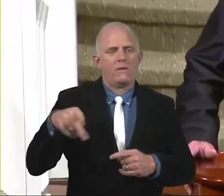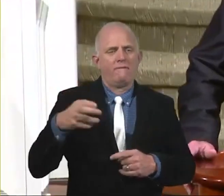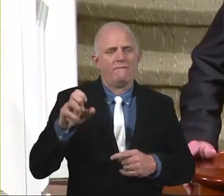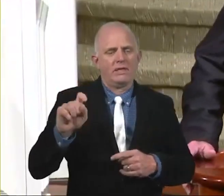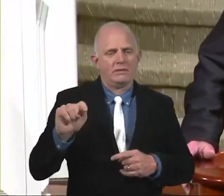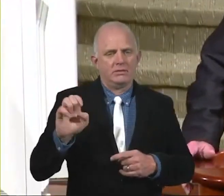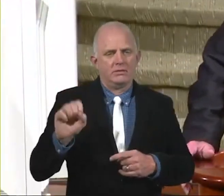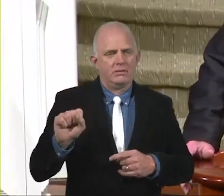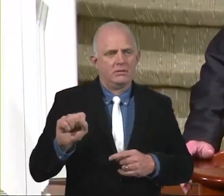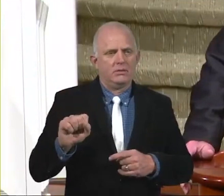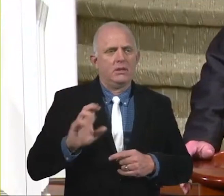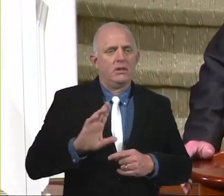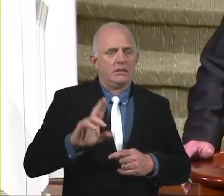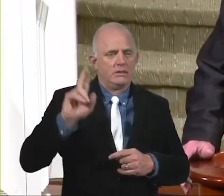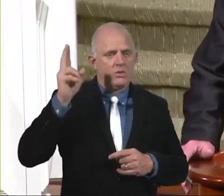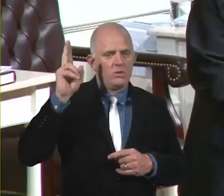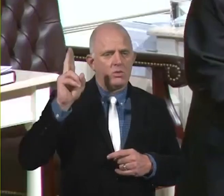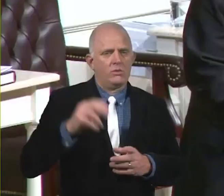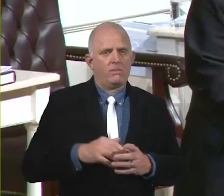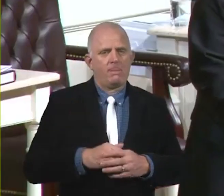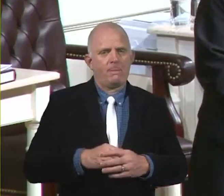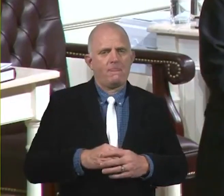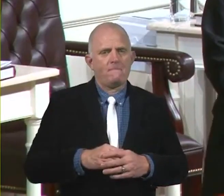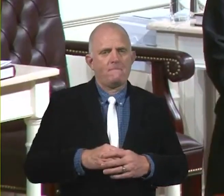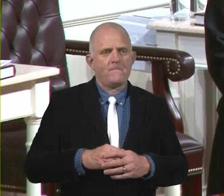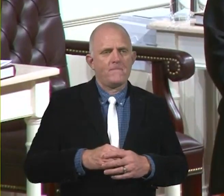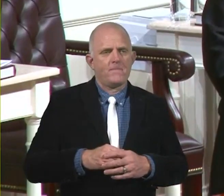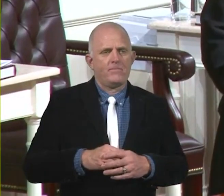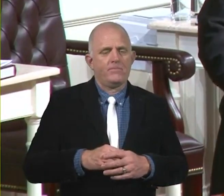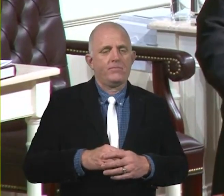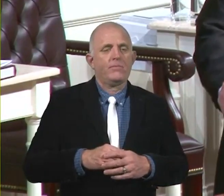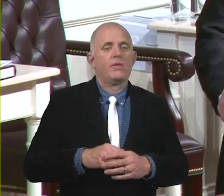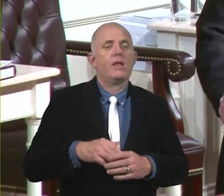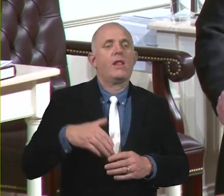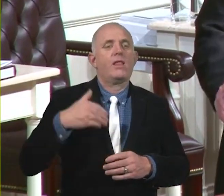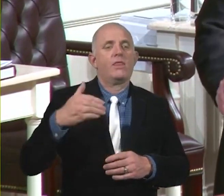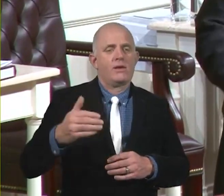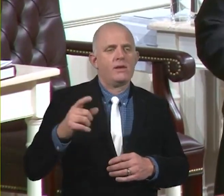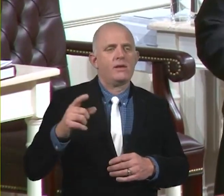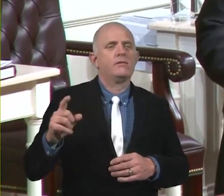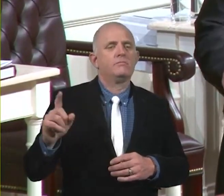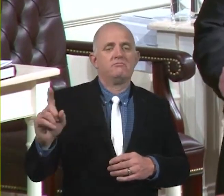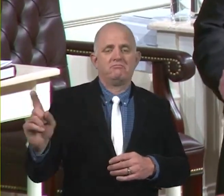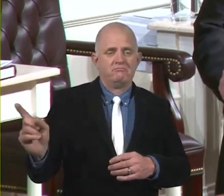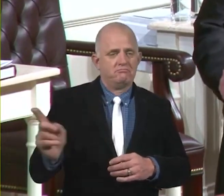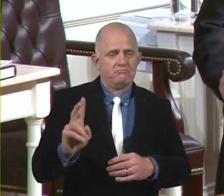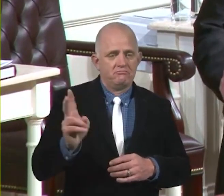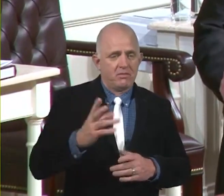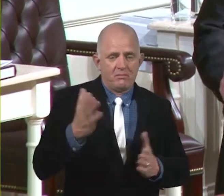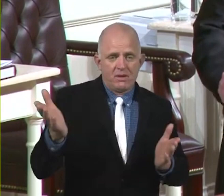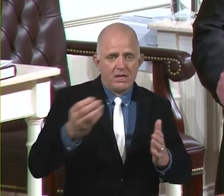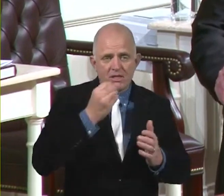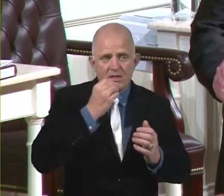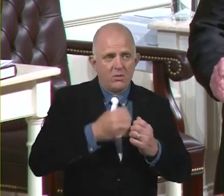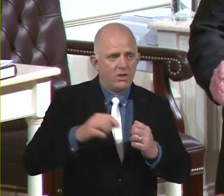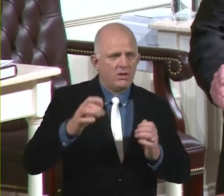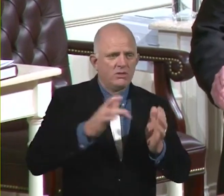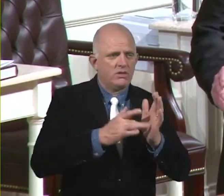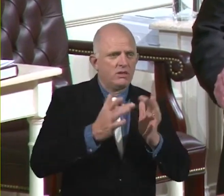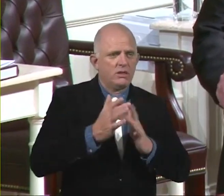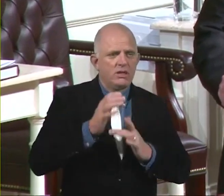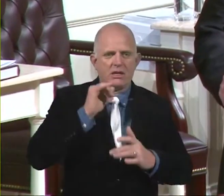his uncle. And then he went on down the road with him, and he was going to eat with him. Jesus wasn't going to spend the night with two men, okay?